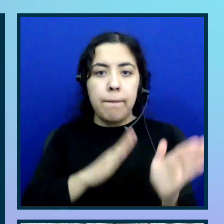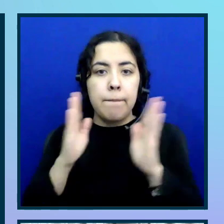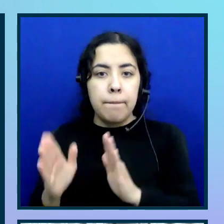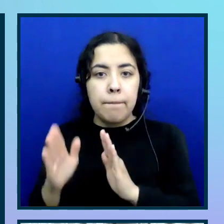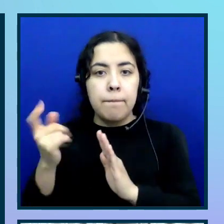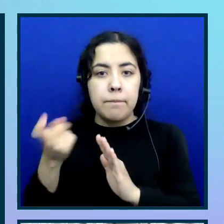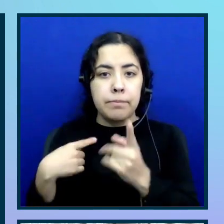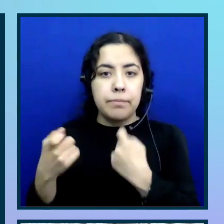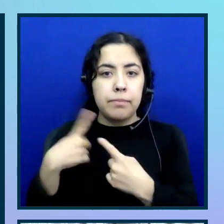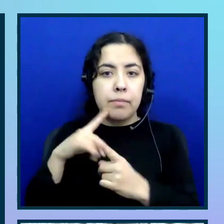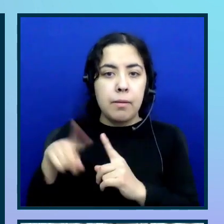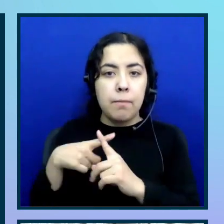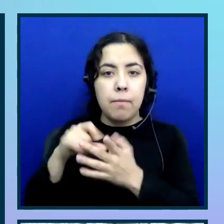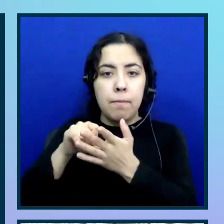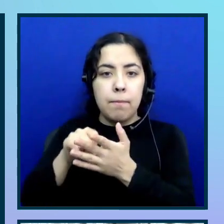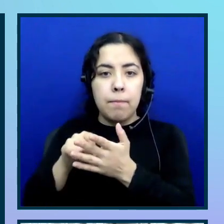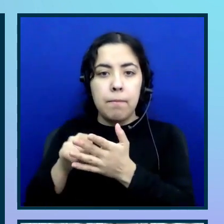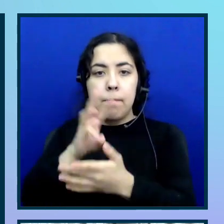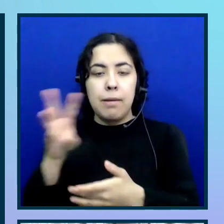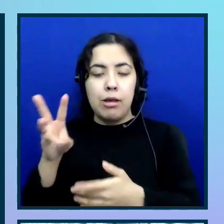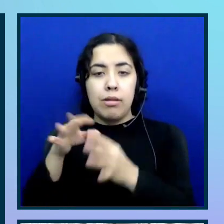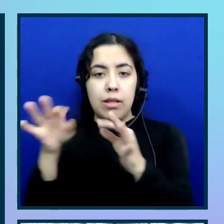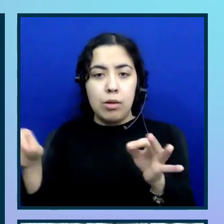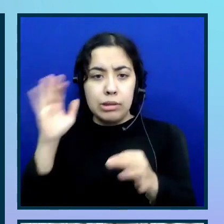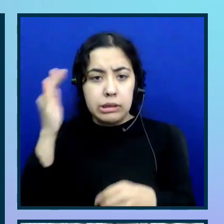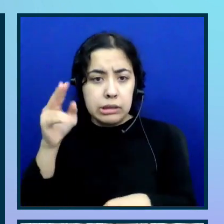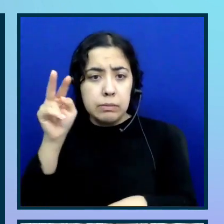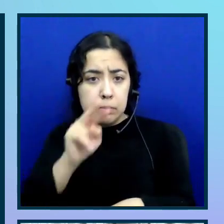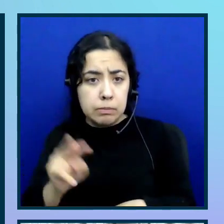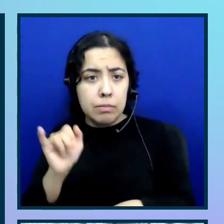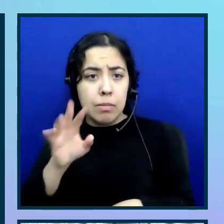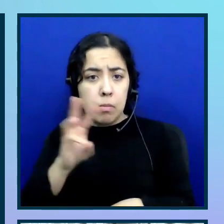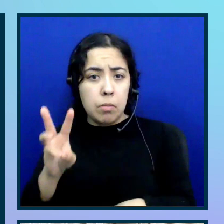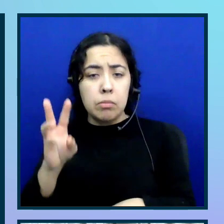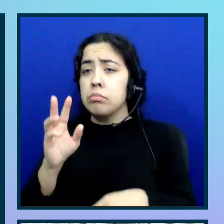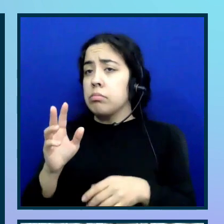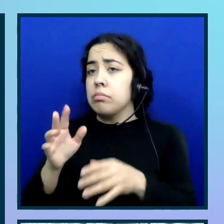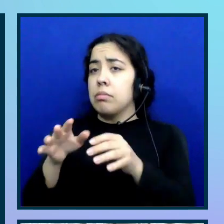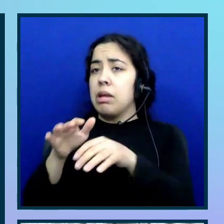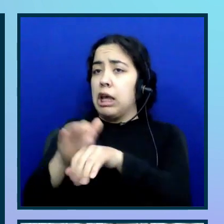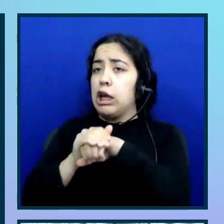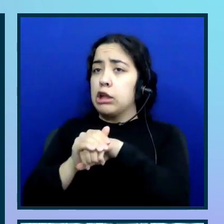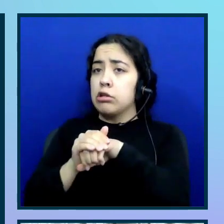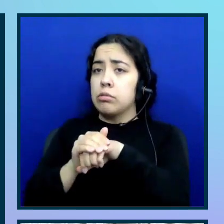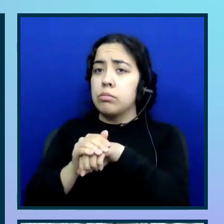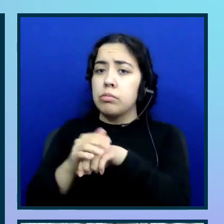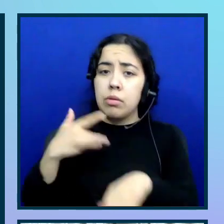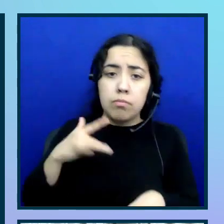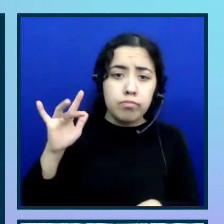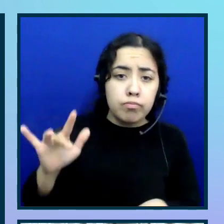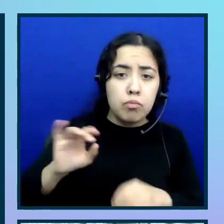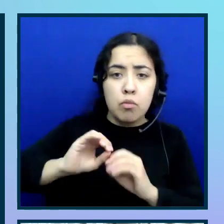It's going to ask me questions about the page-wide language. It does look like this page is primarily in English. So I'm going to say there's no additional